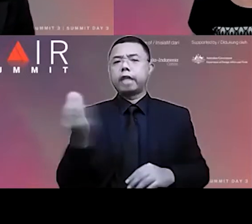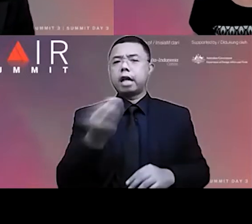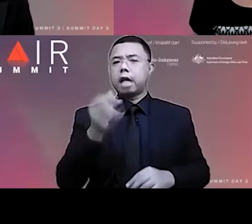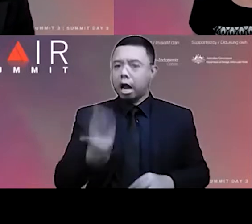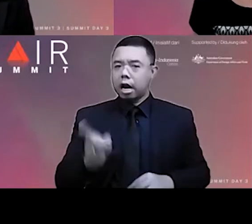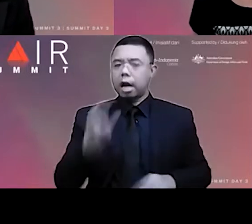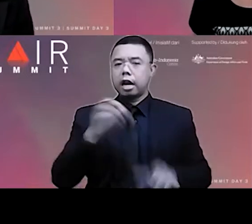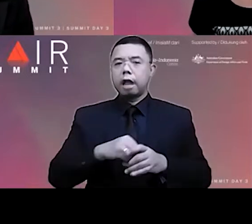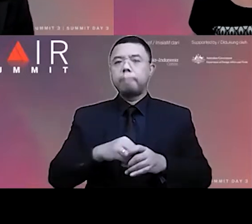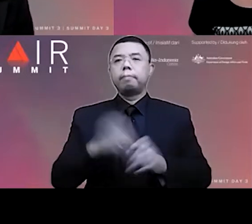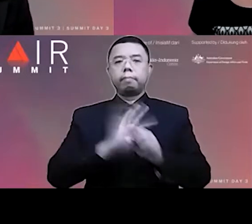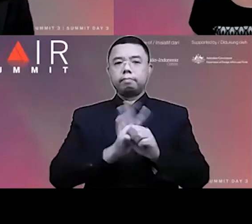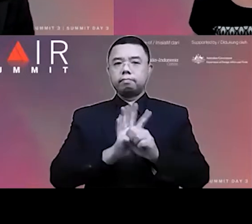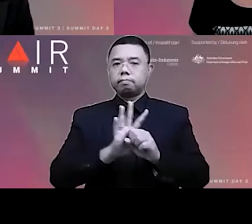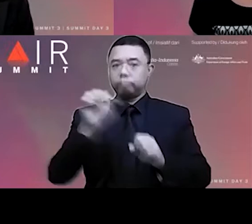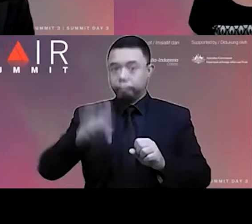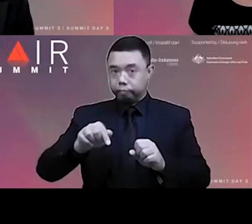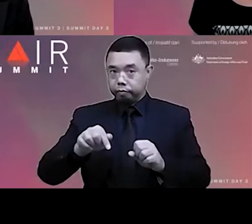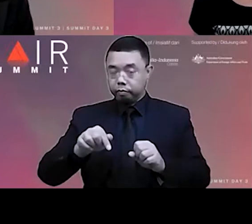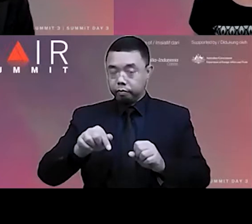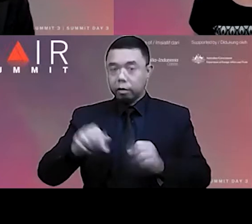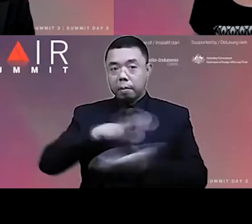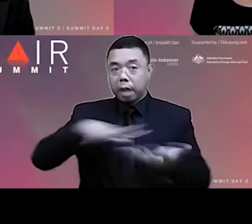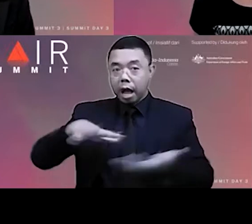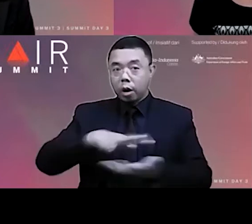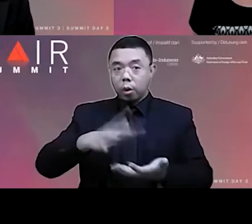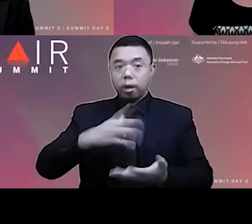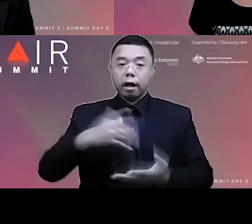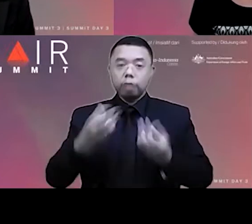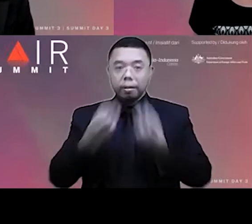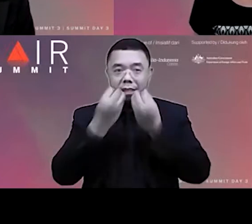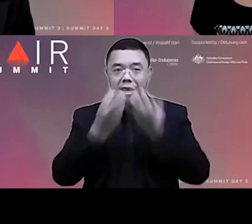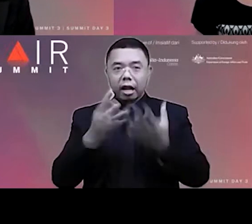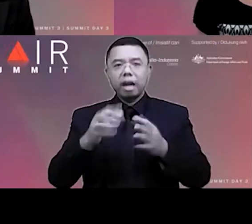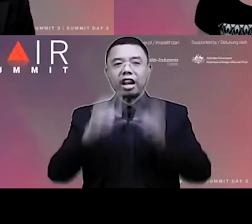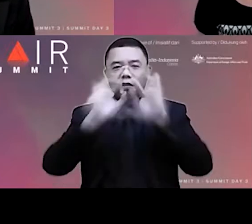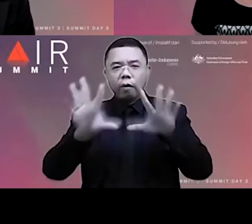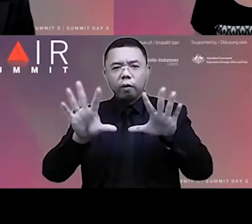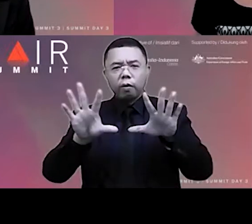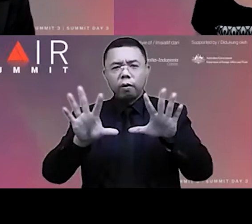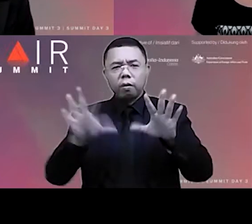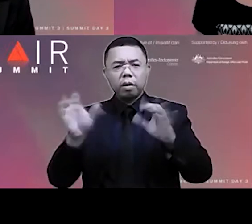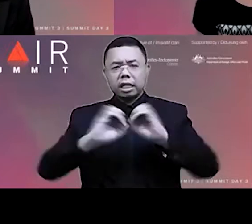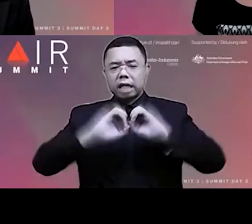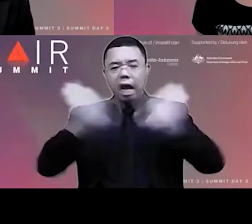providing high resolution informations. Typically, when we see such impact assessments, it always speaks